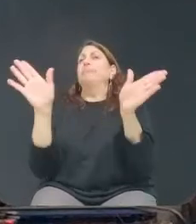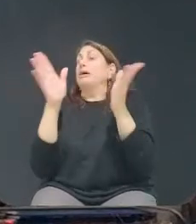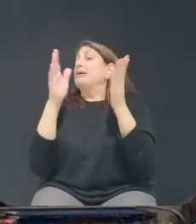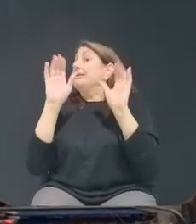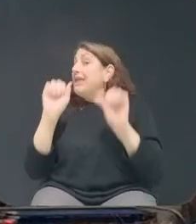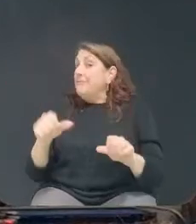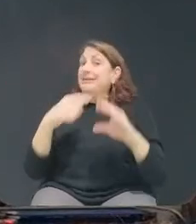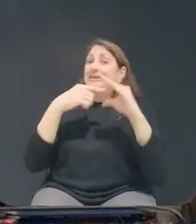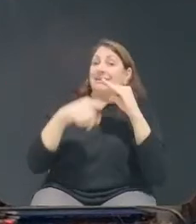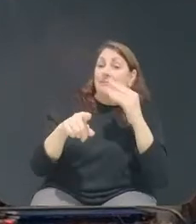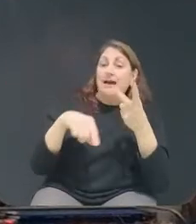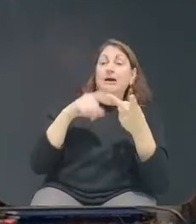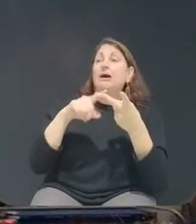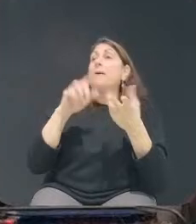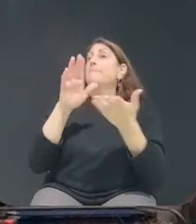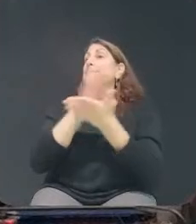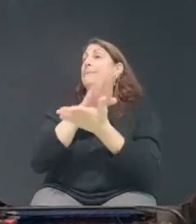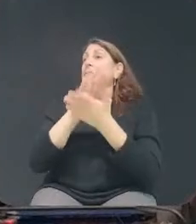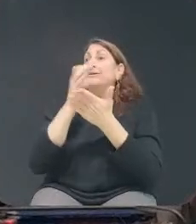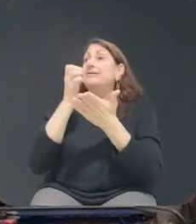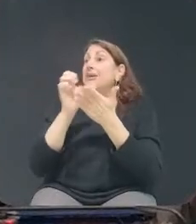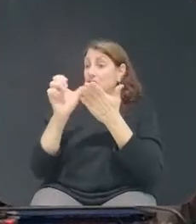it might be email. We also archive email.